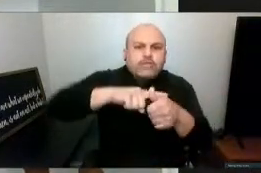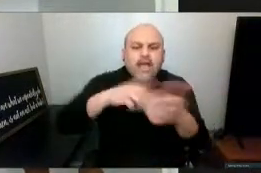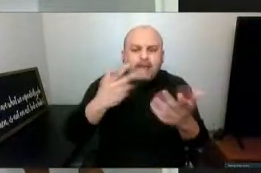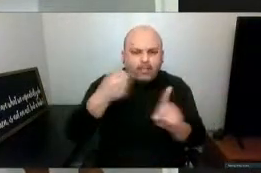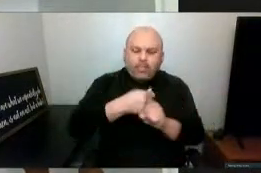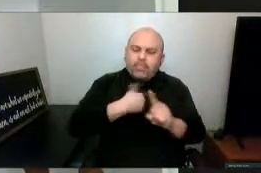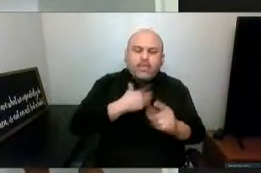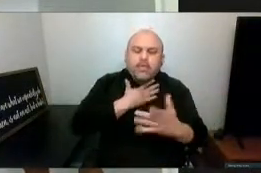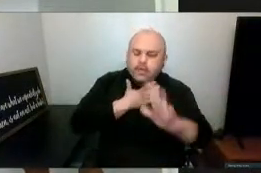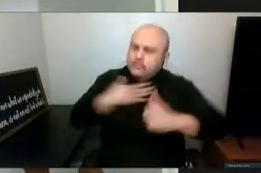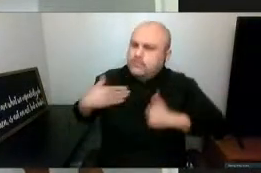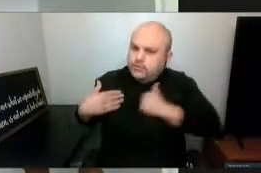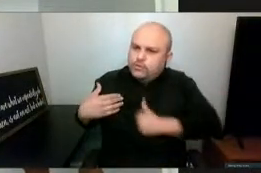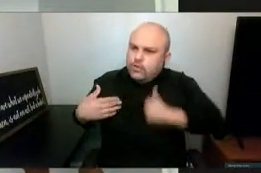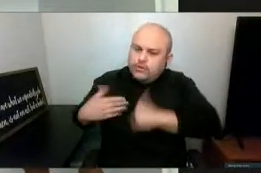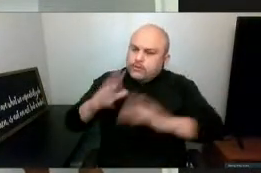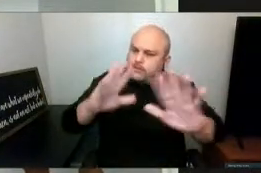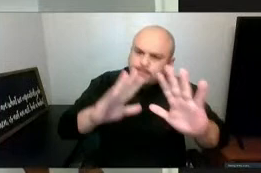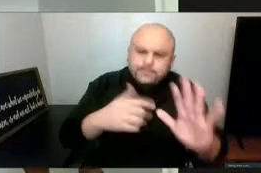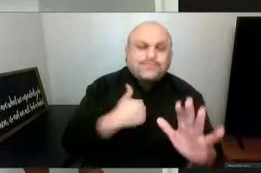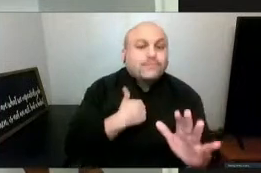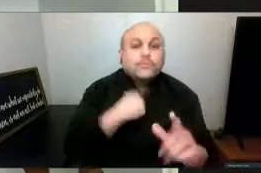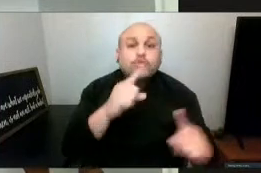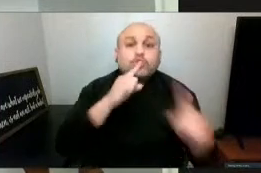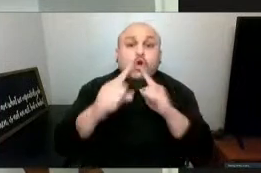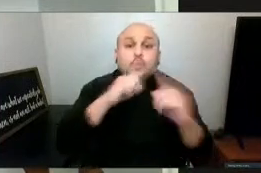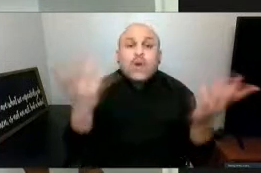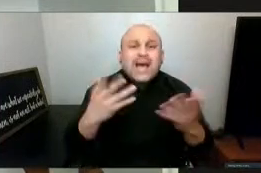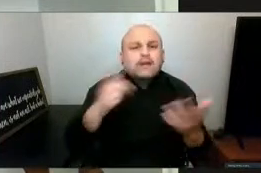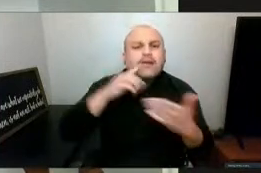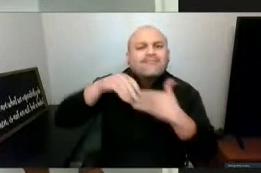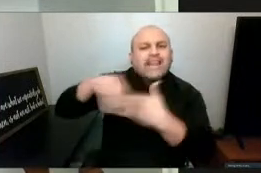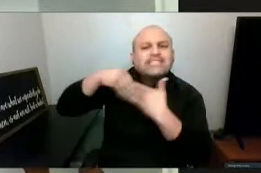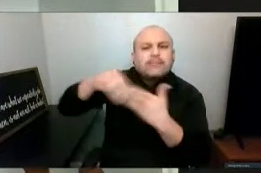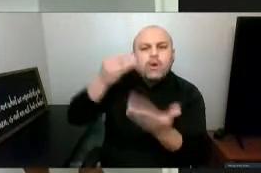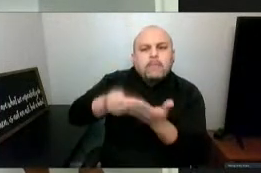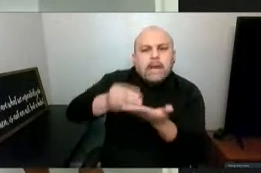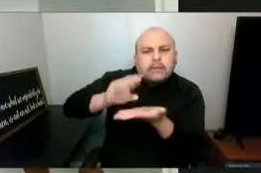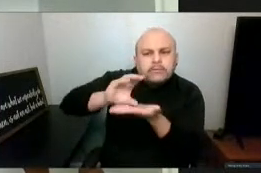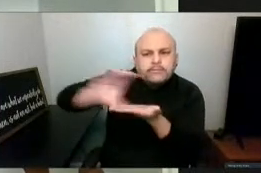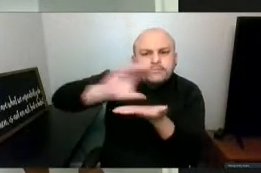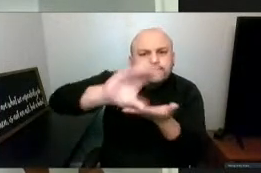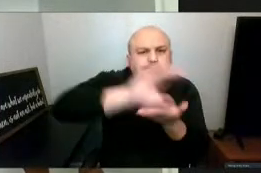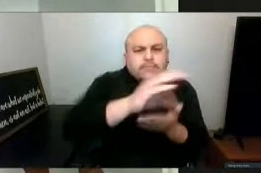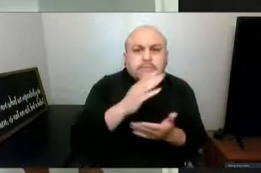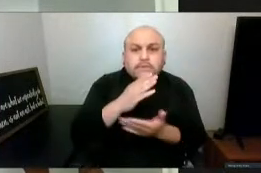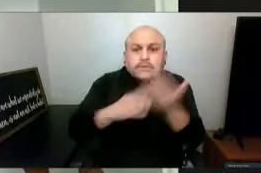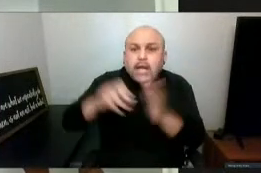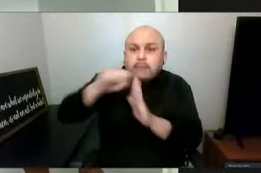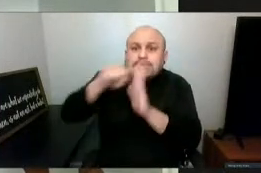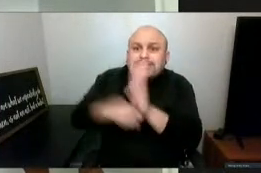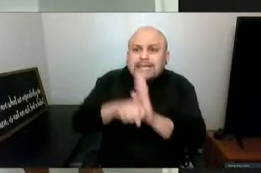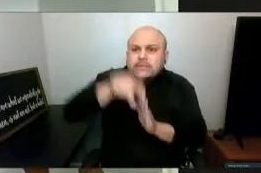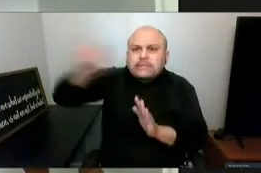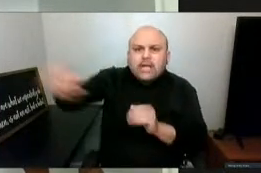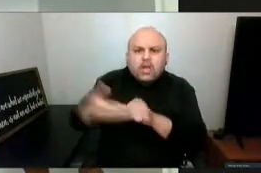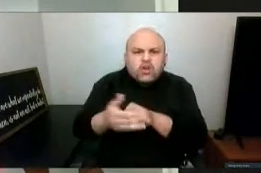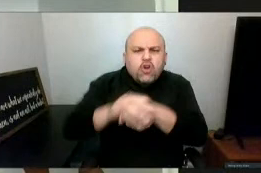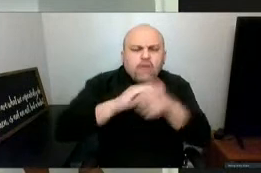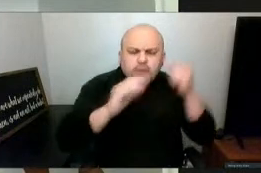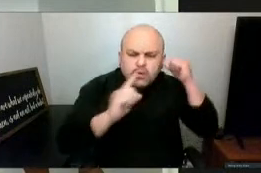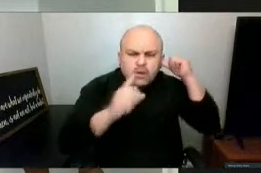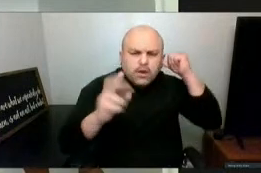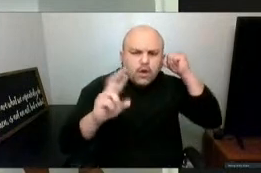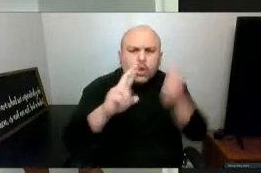was starting to talk about was flexible funding. And in some states, they cover what are called rehabilitation services